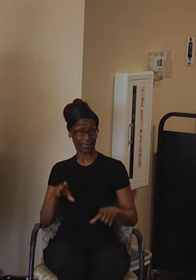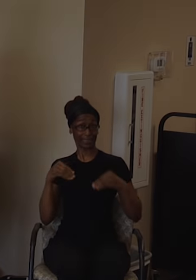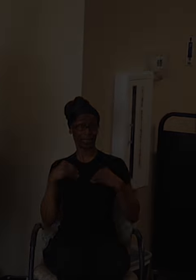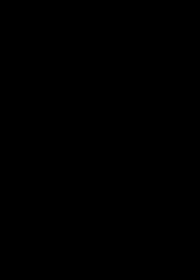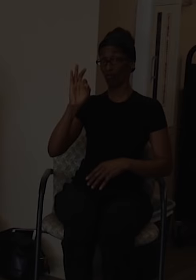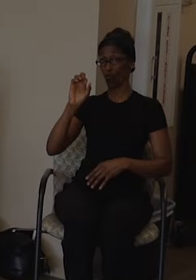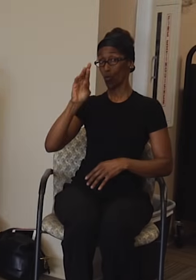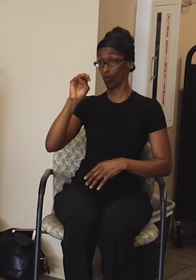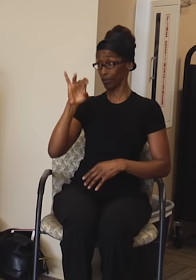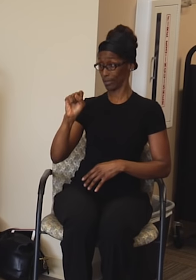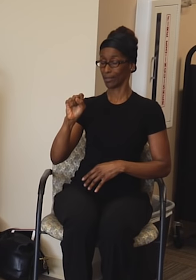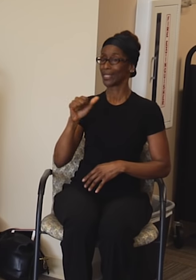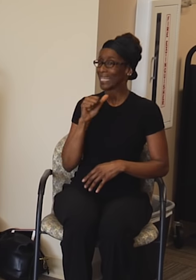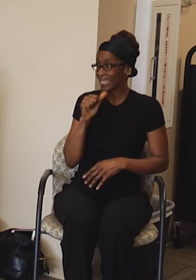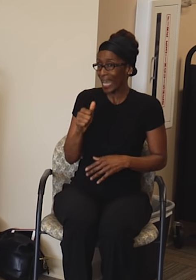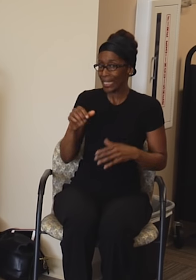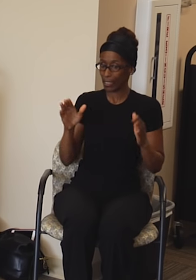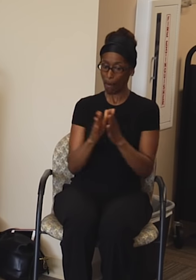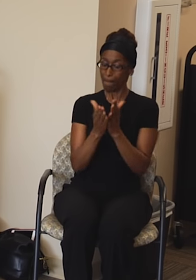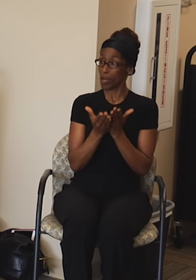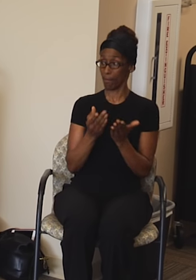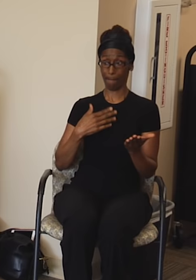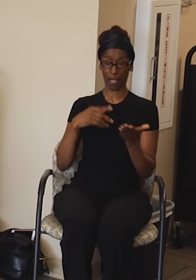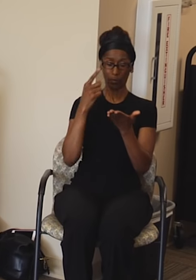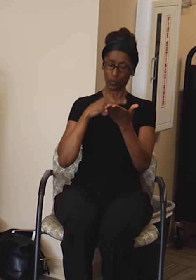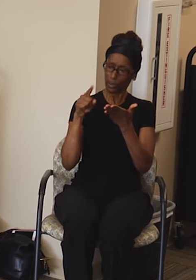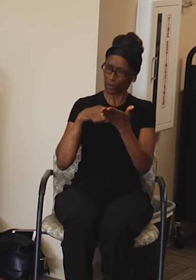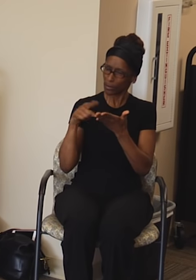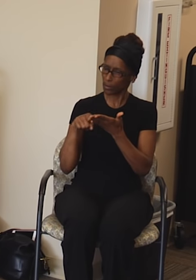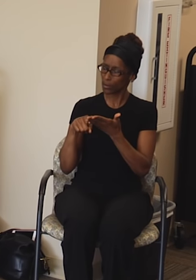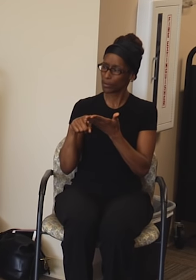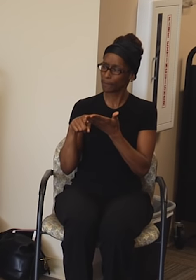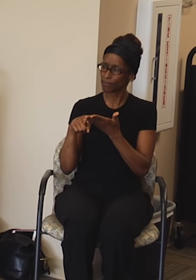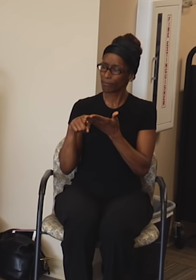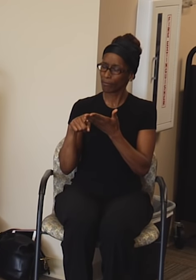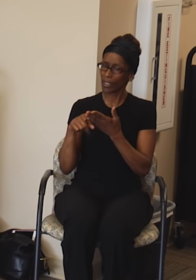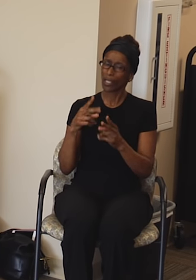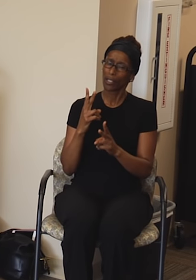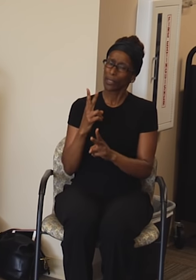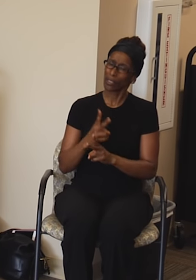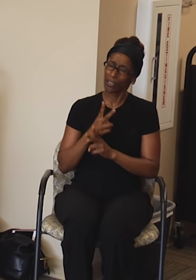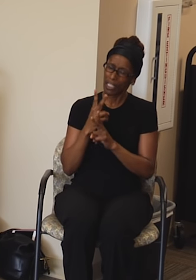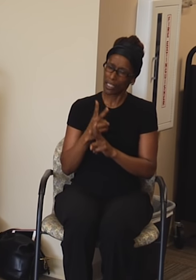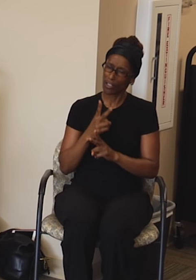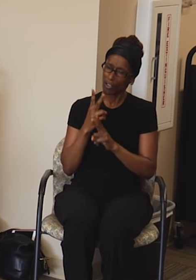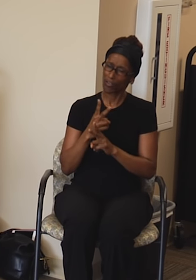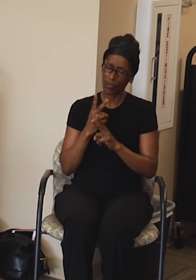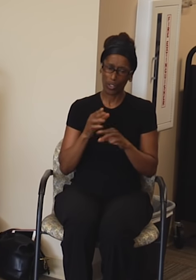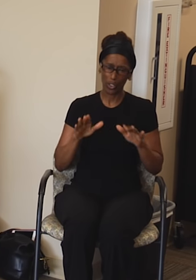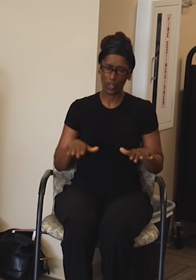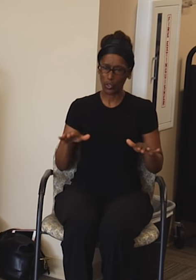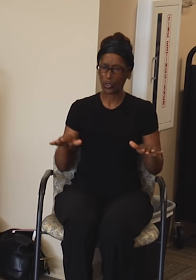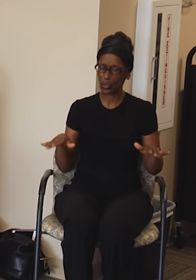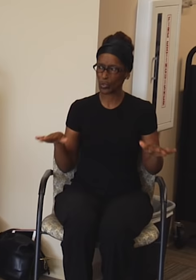Hall of Fame. This is not in the book, but in my research, because you have to be so careful with children's books that you have to keep the word